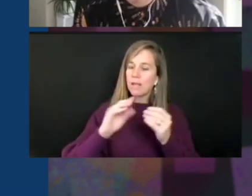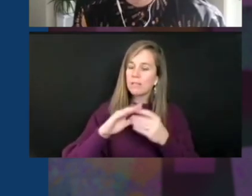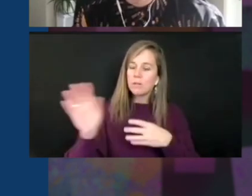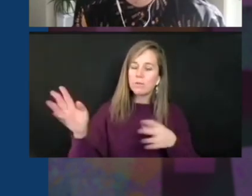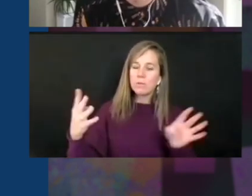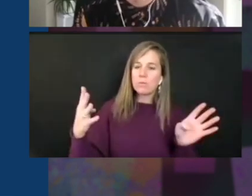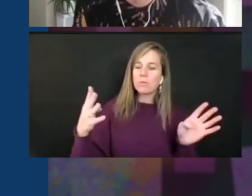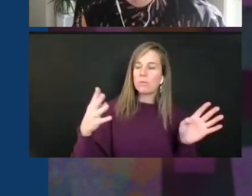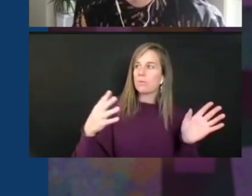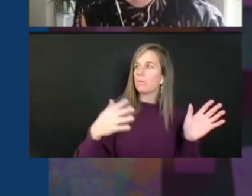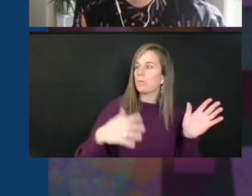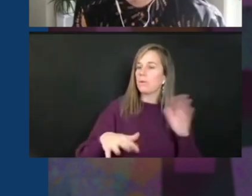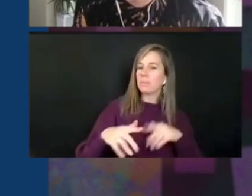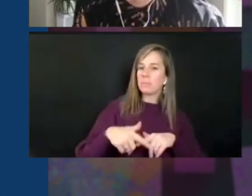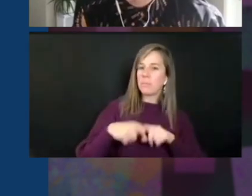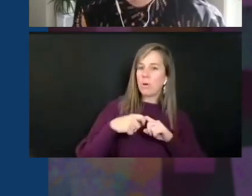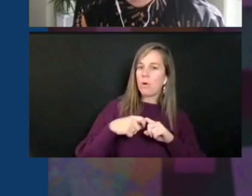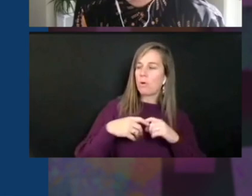given you pause?